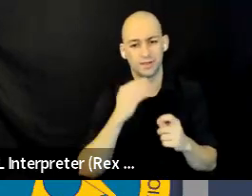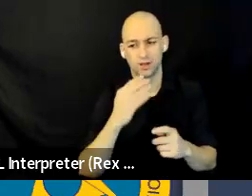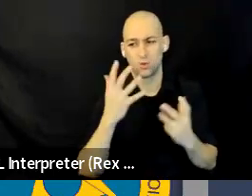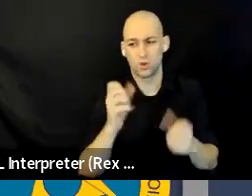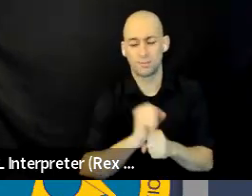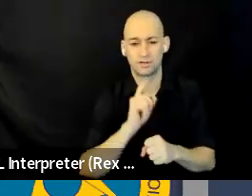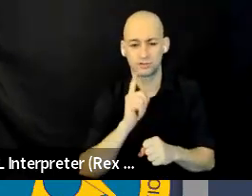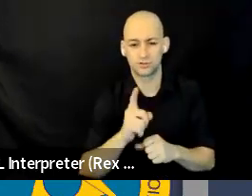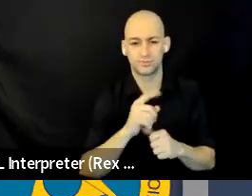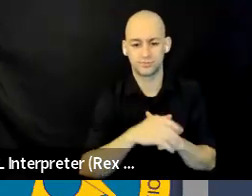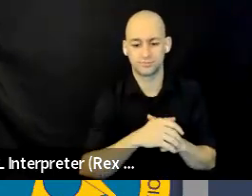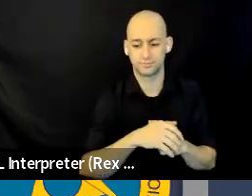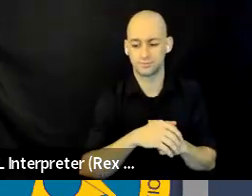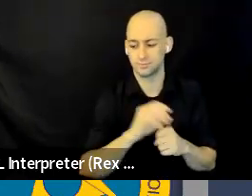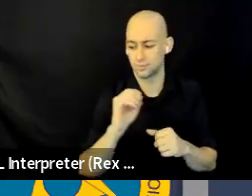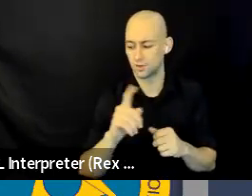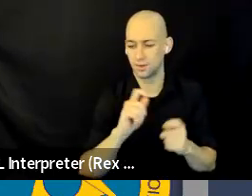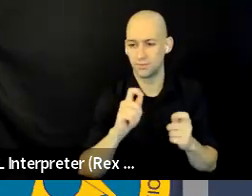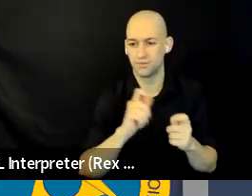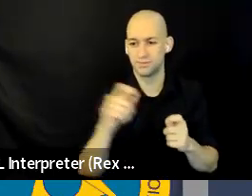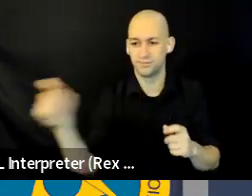sure. All right, perfect.